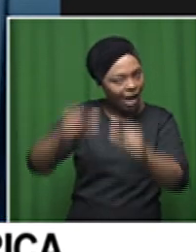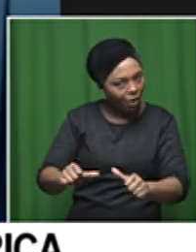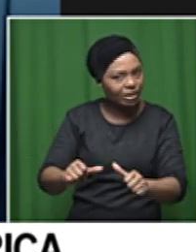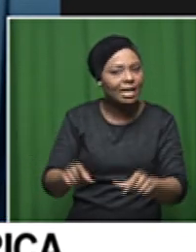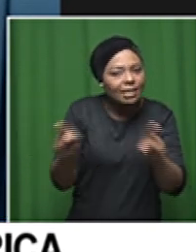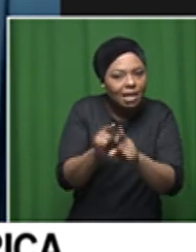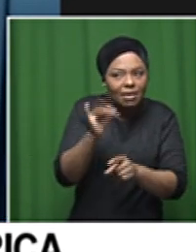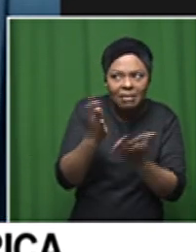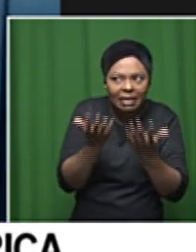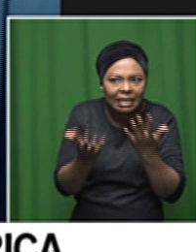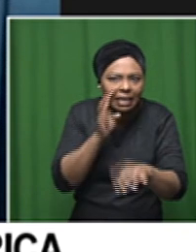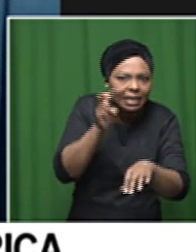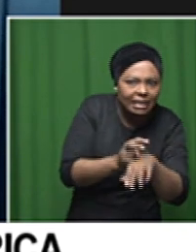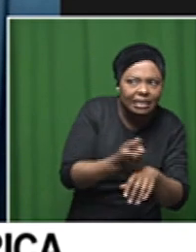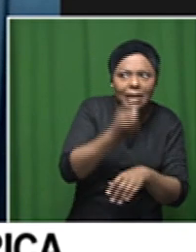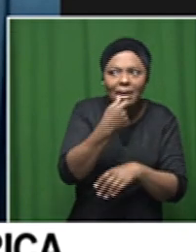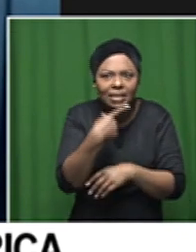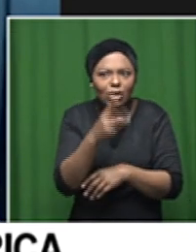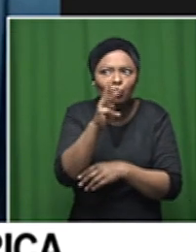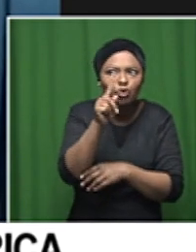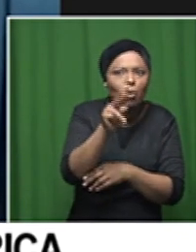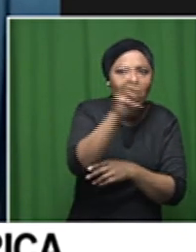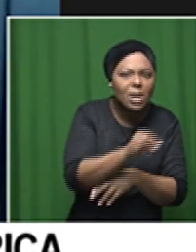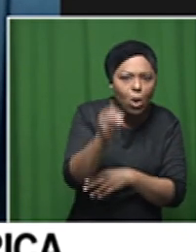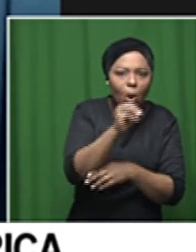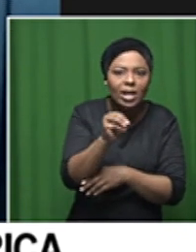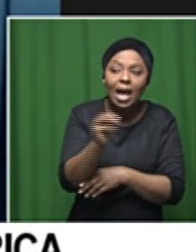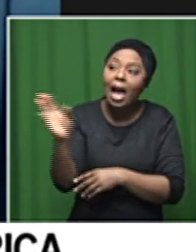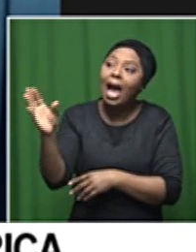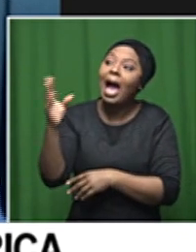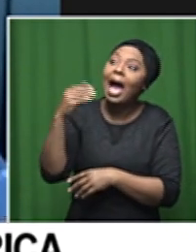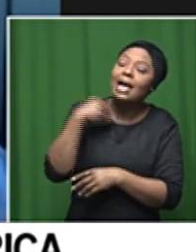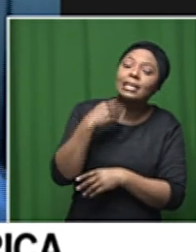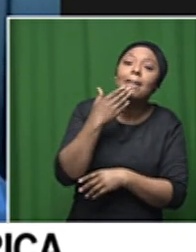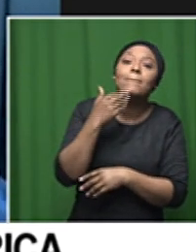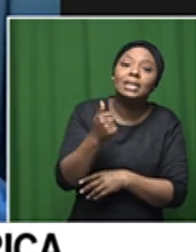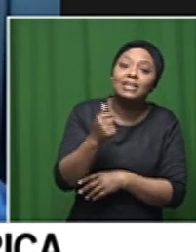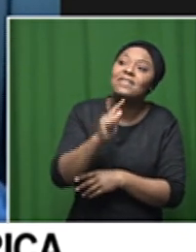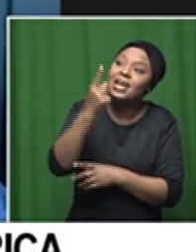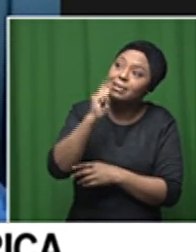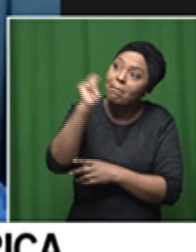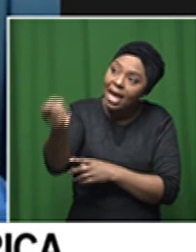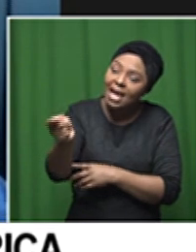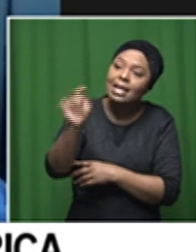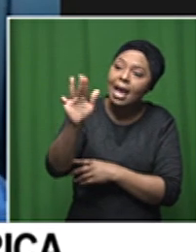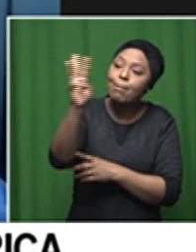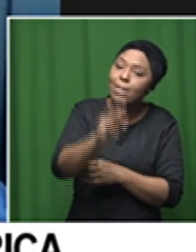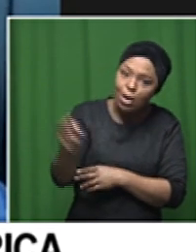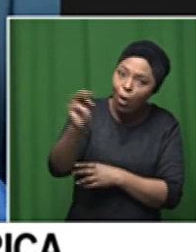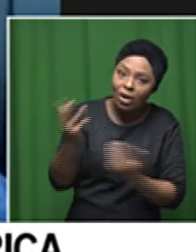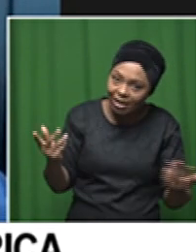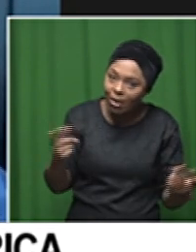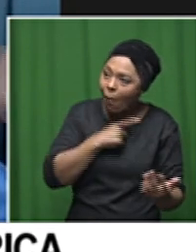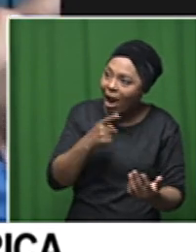need medicine of 2 million now, they say first pay 9 million you owe us, which therefore